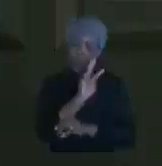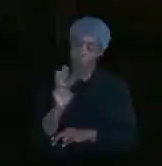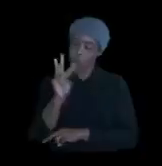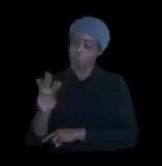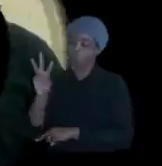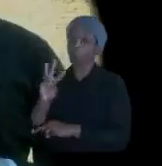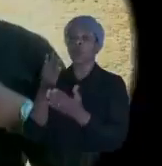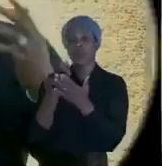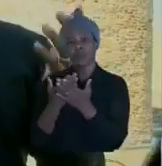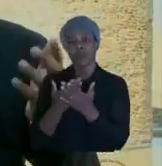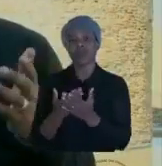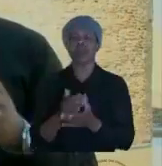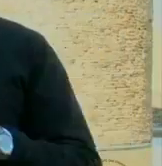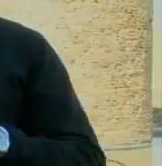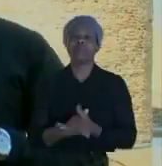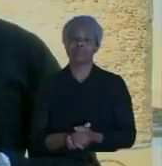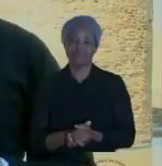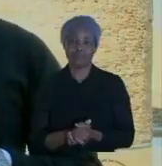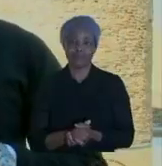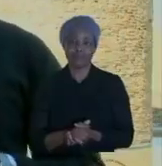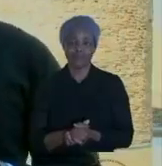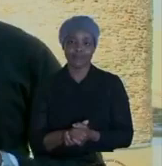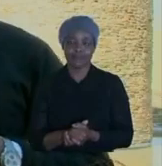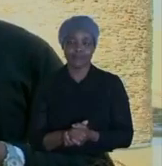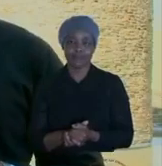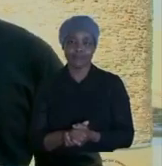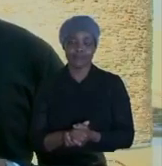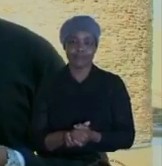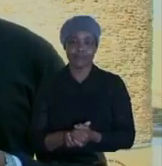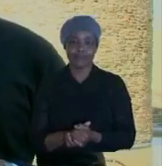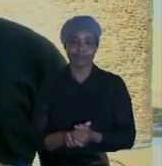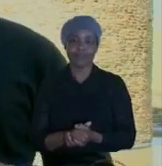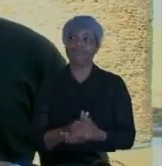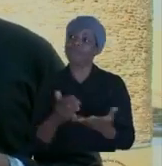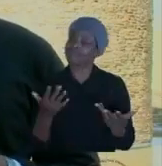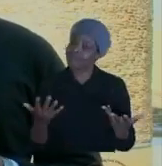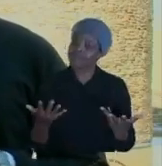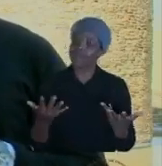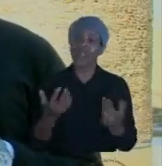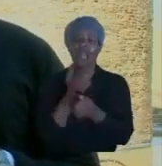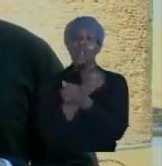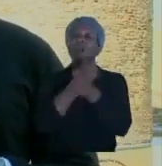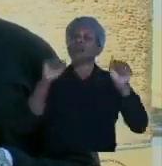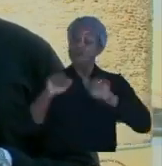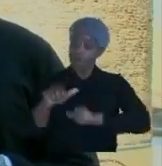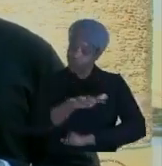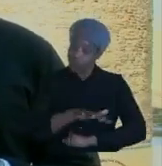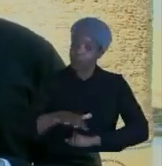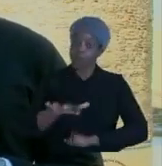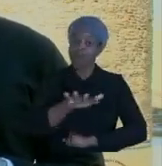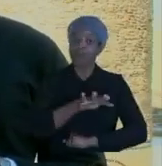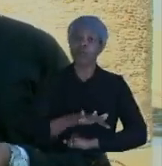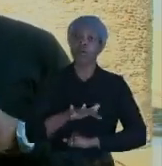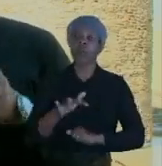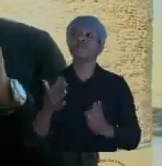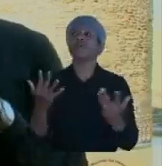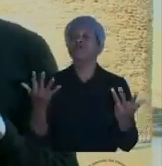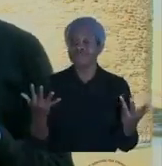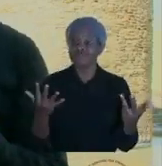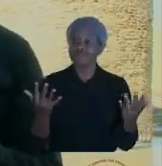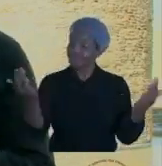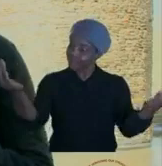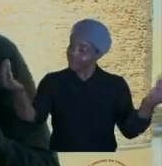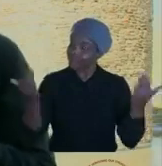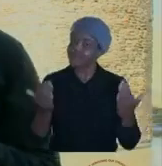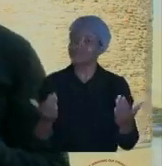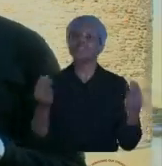thank you. In taking Freedom Park to the people and fulfilling its mandate, we